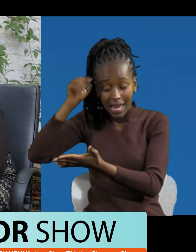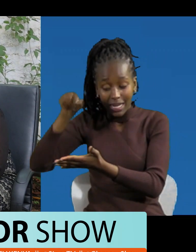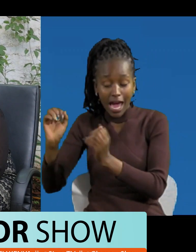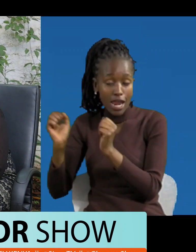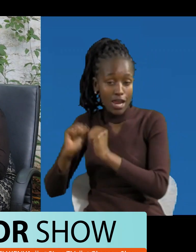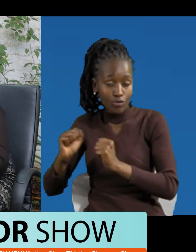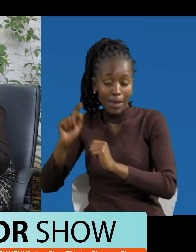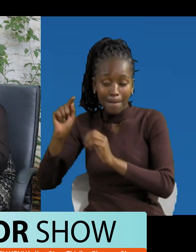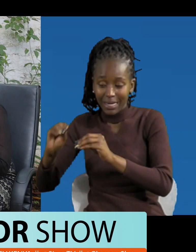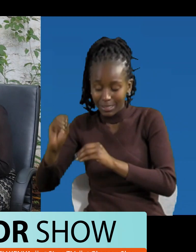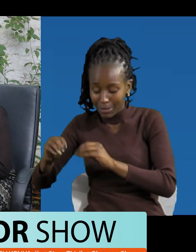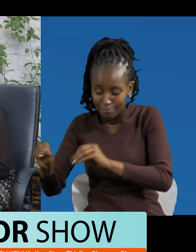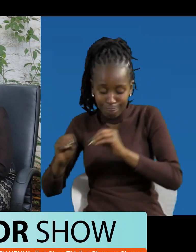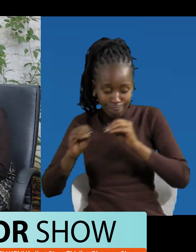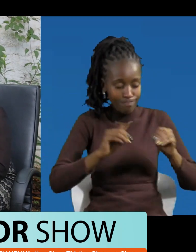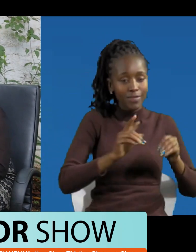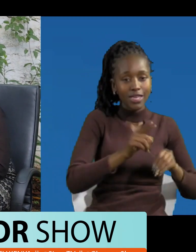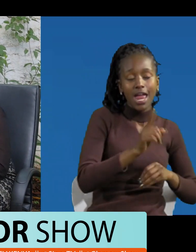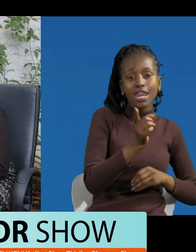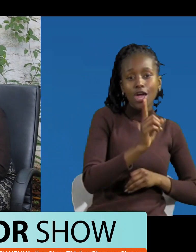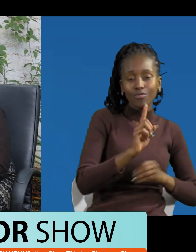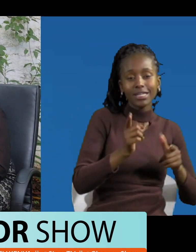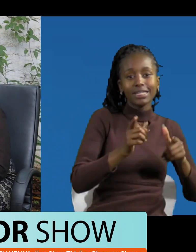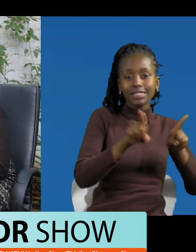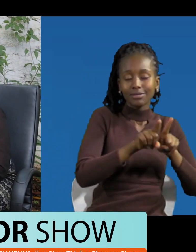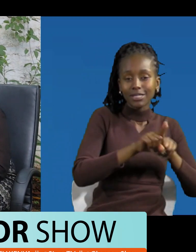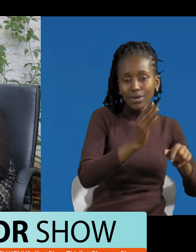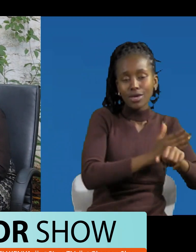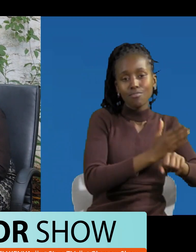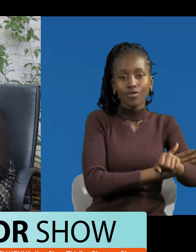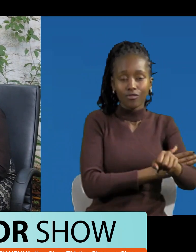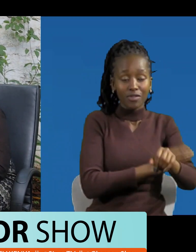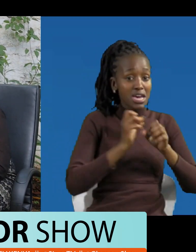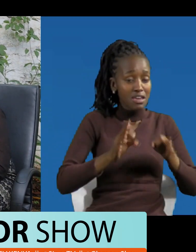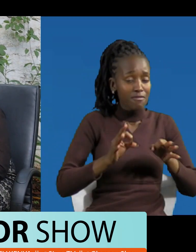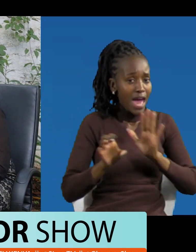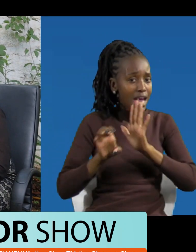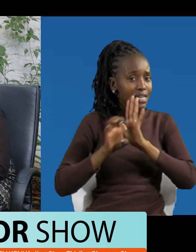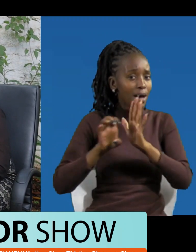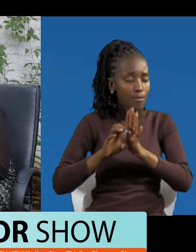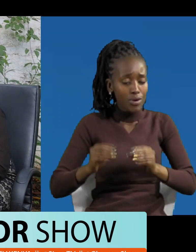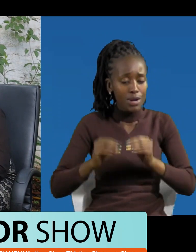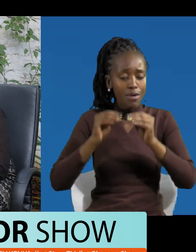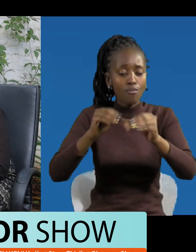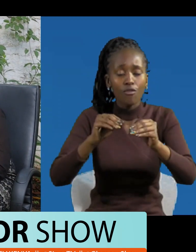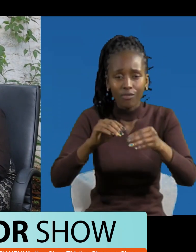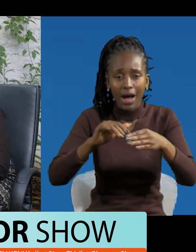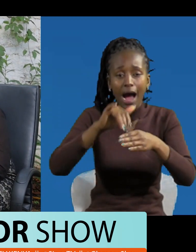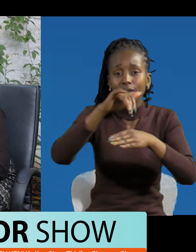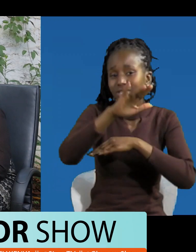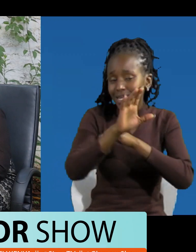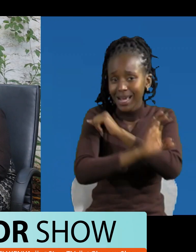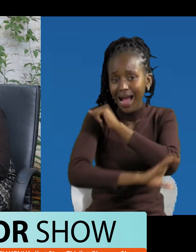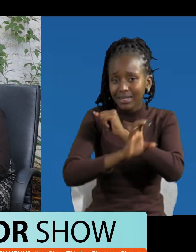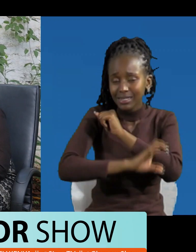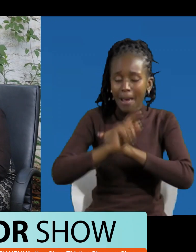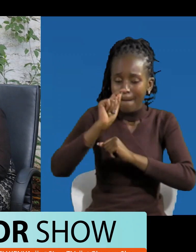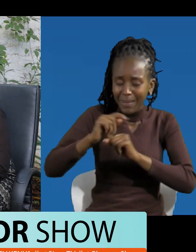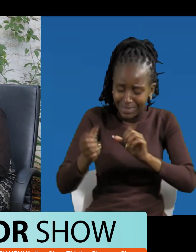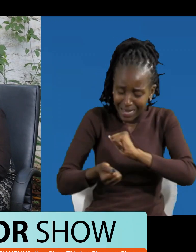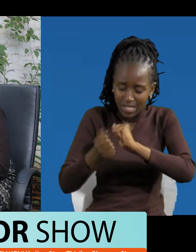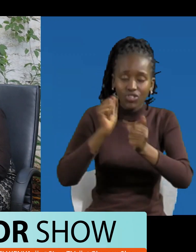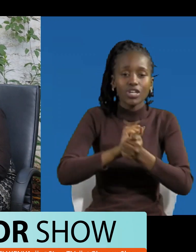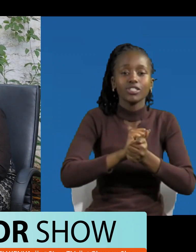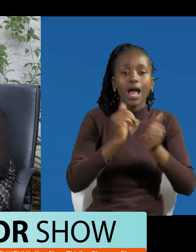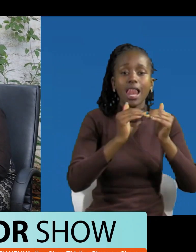like abroad, I will also have to improve my skills. So it's very, for that transition, from this transition to another transition, because things